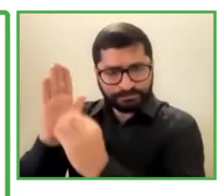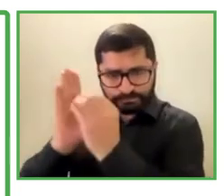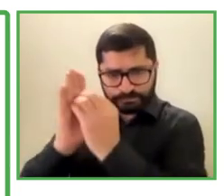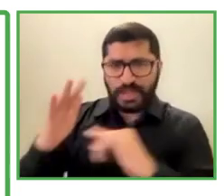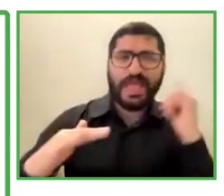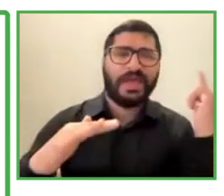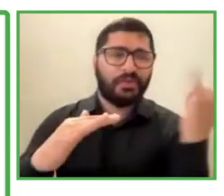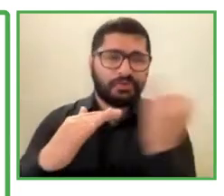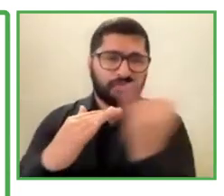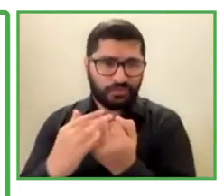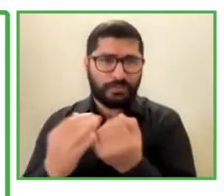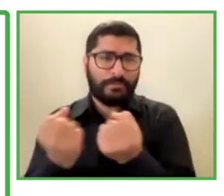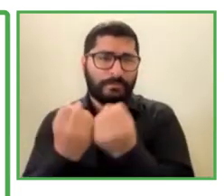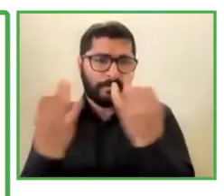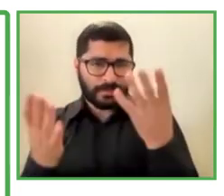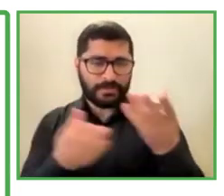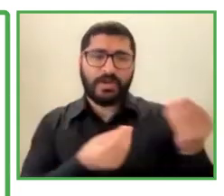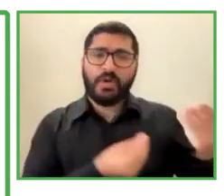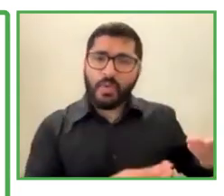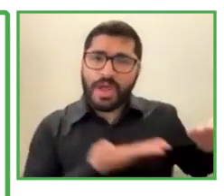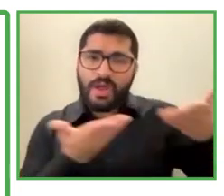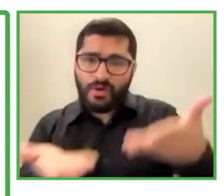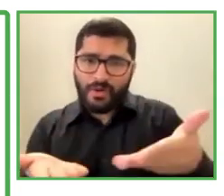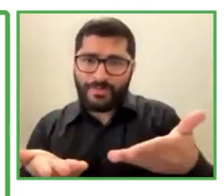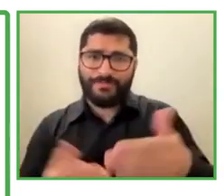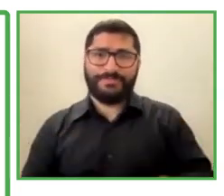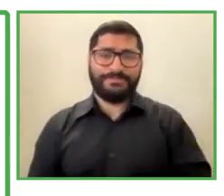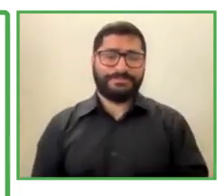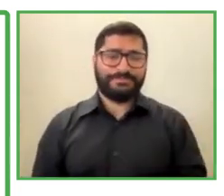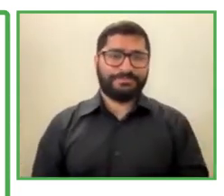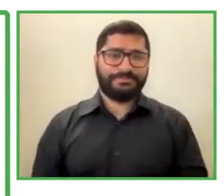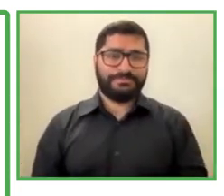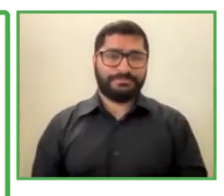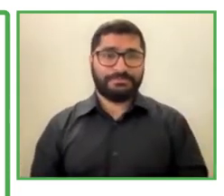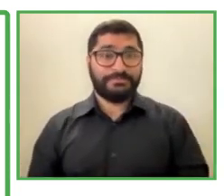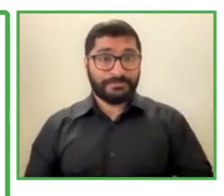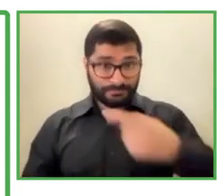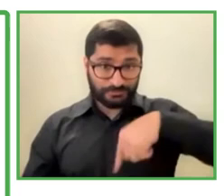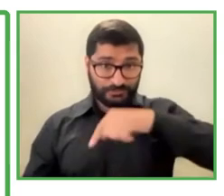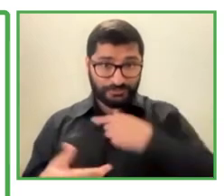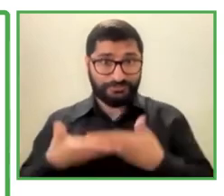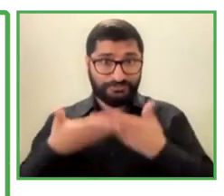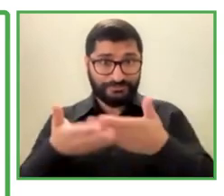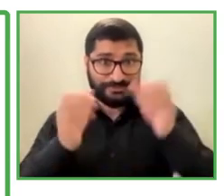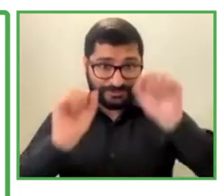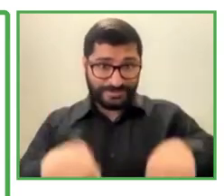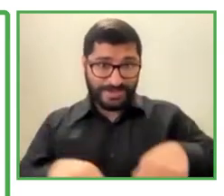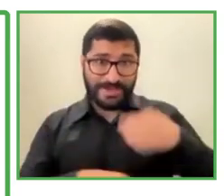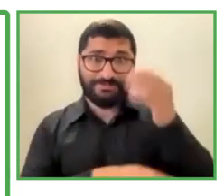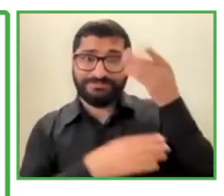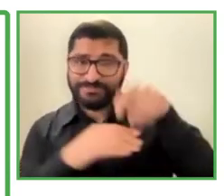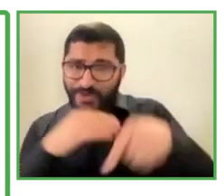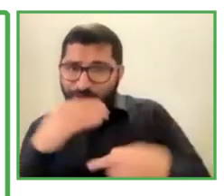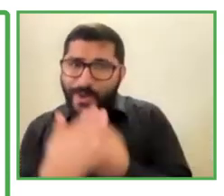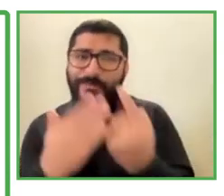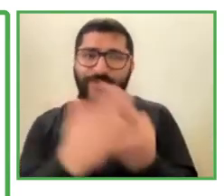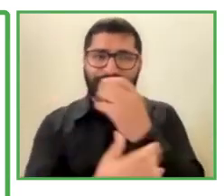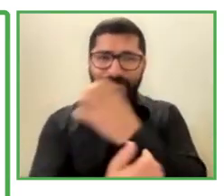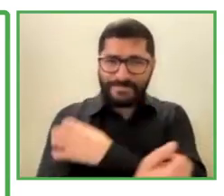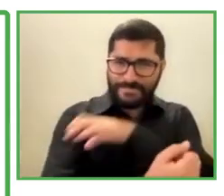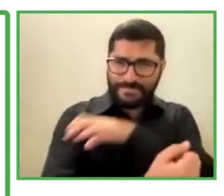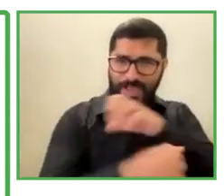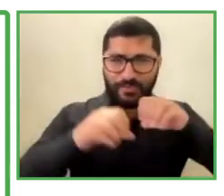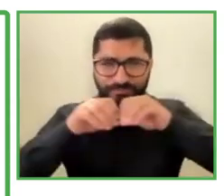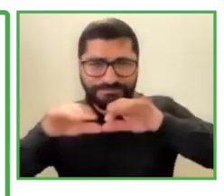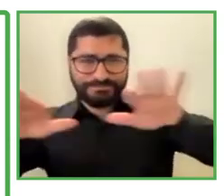which we have been invited. And for us, this invitation is an opportunity to